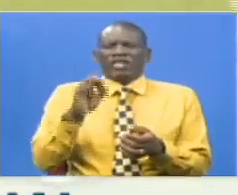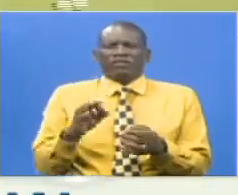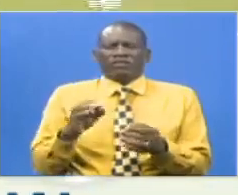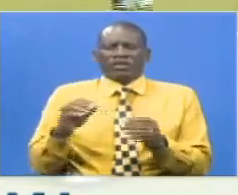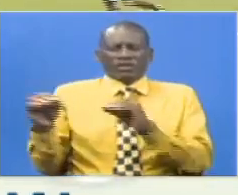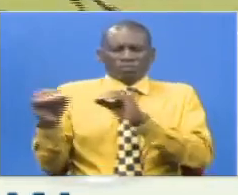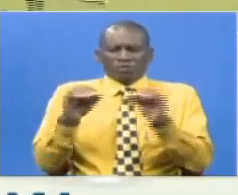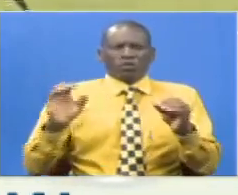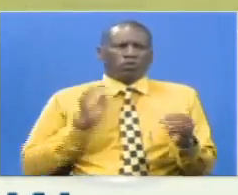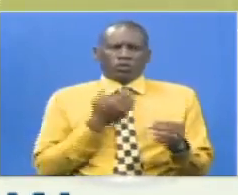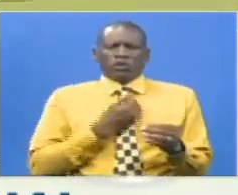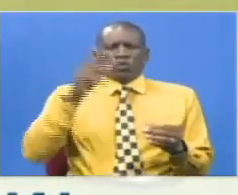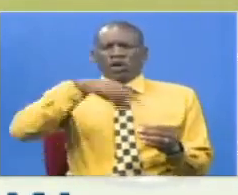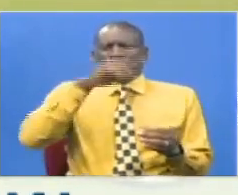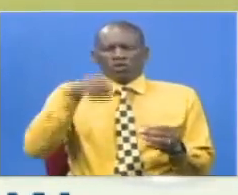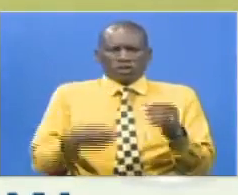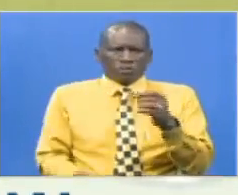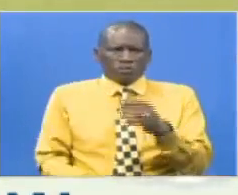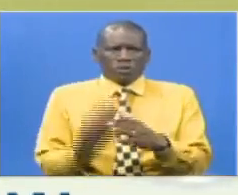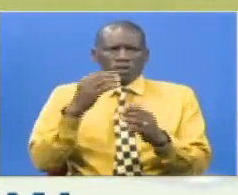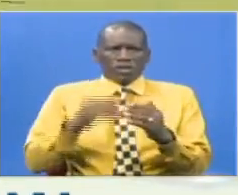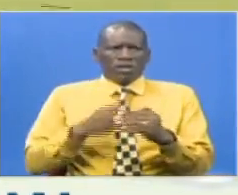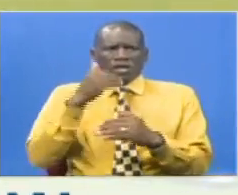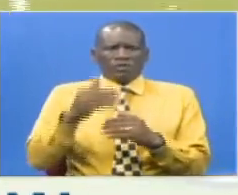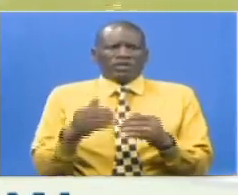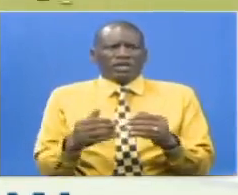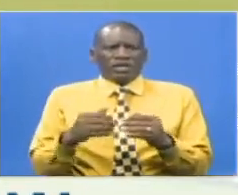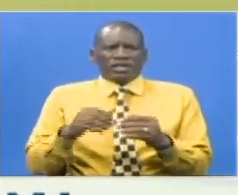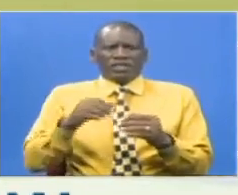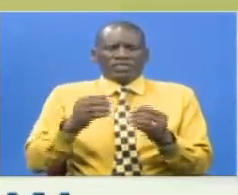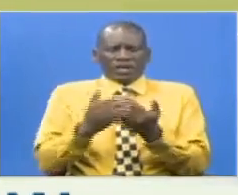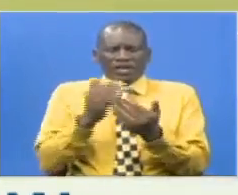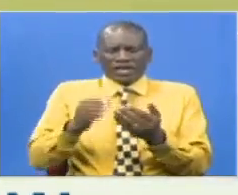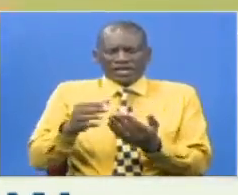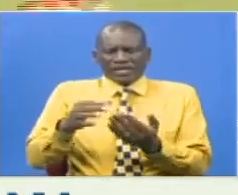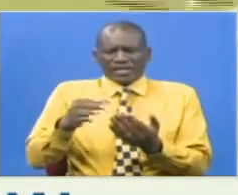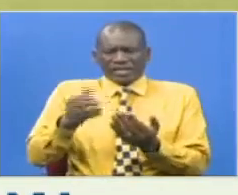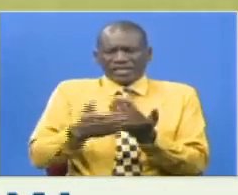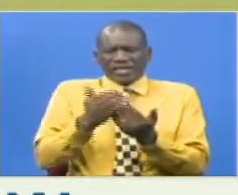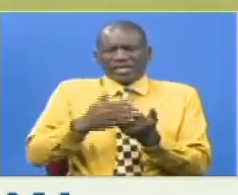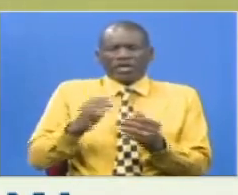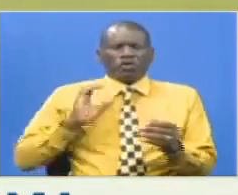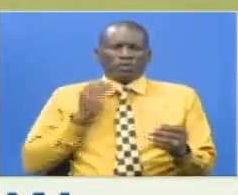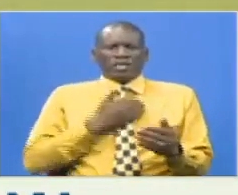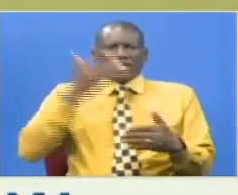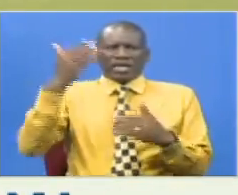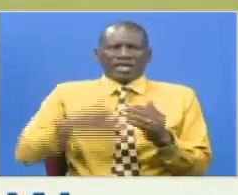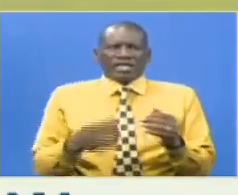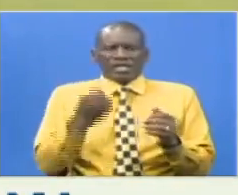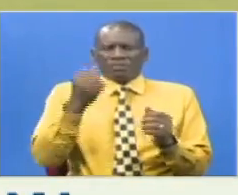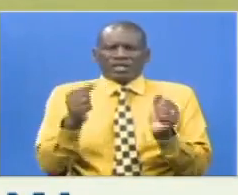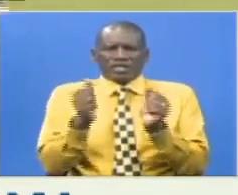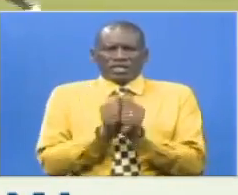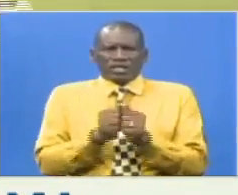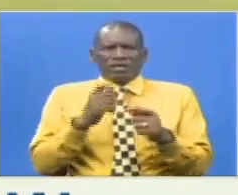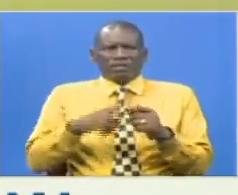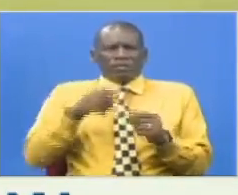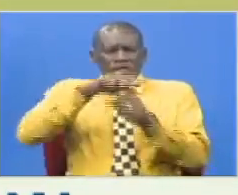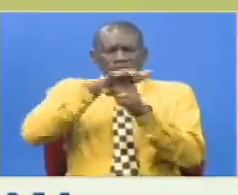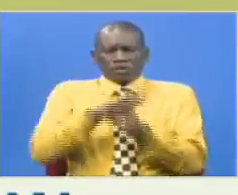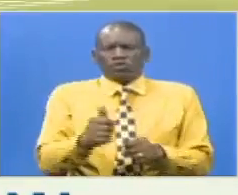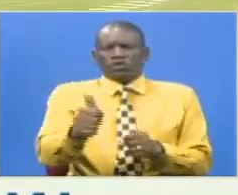committees were illegally constituted after the tenure of the caretaker committee lapsed on May 10th. But it would be an injustice to